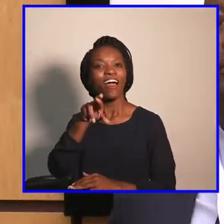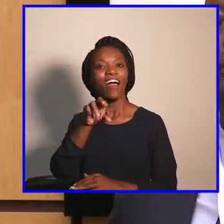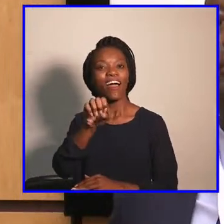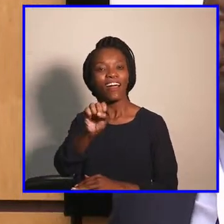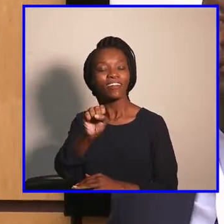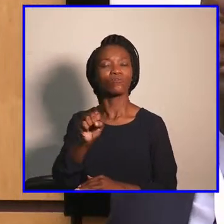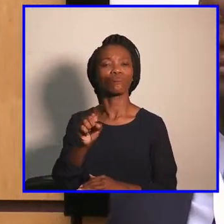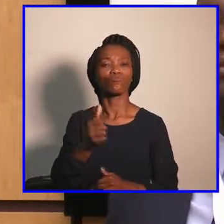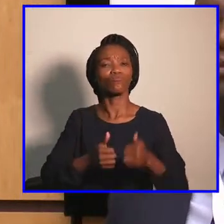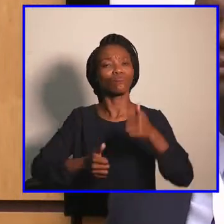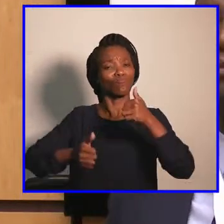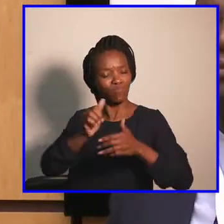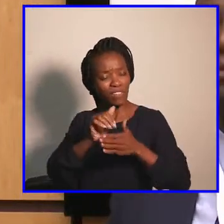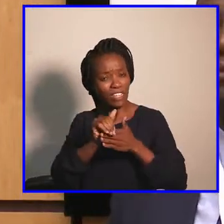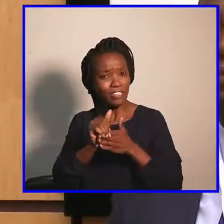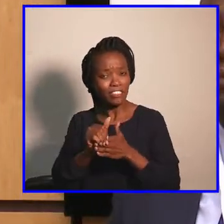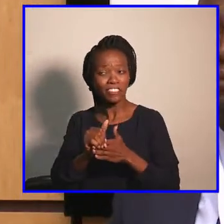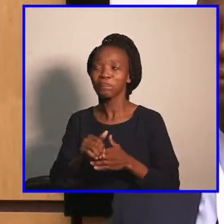and friends, good morning.